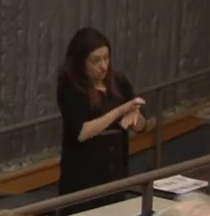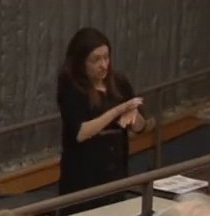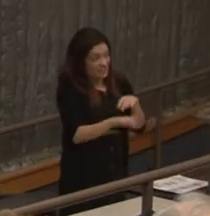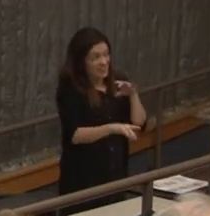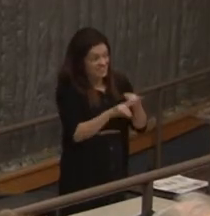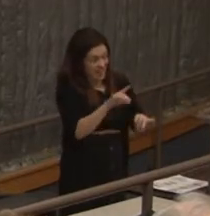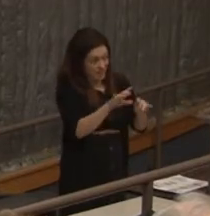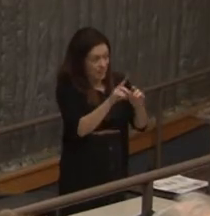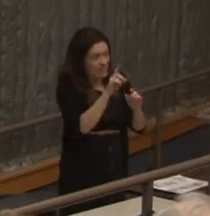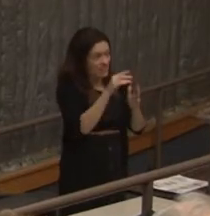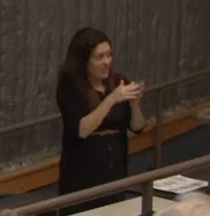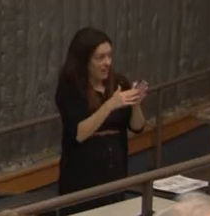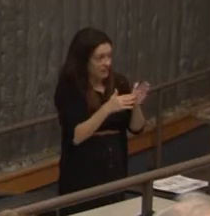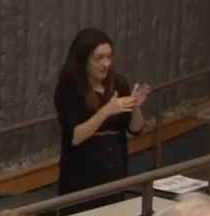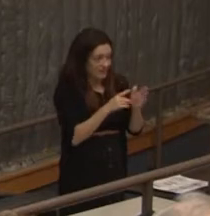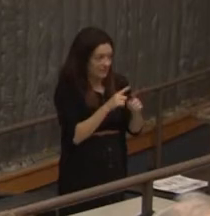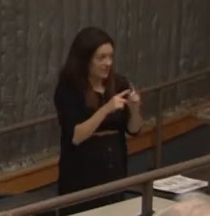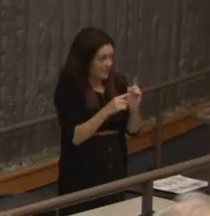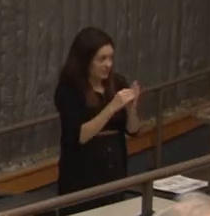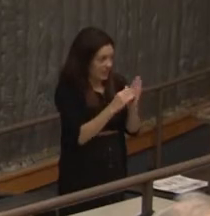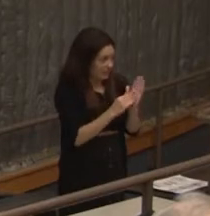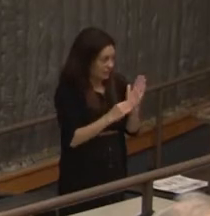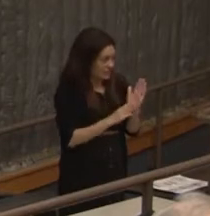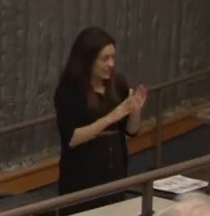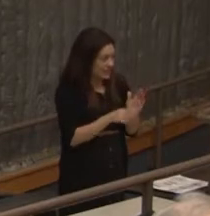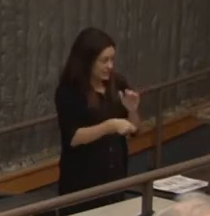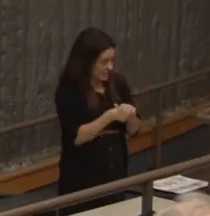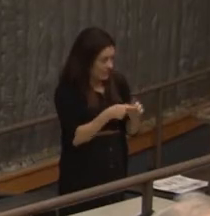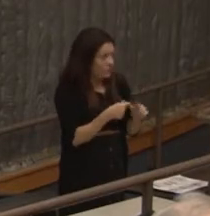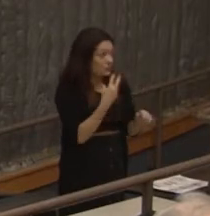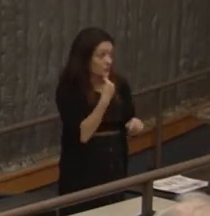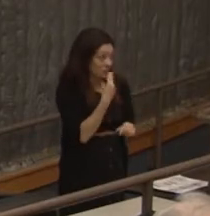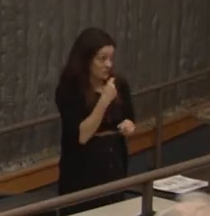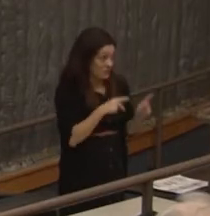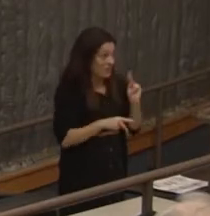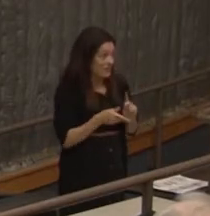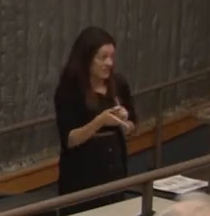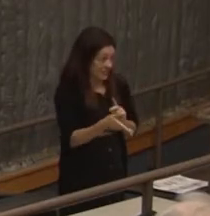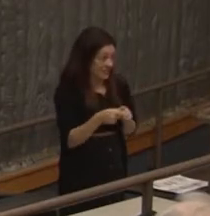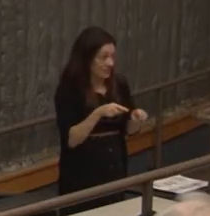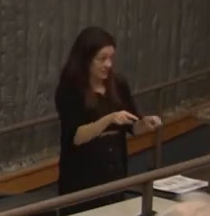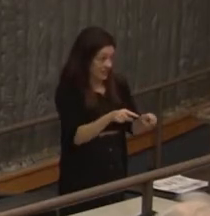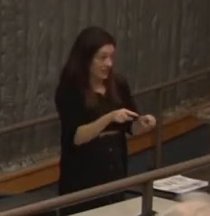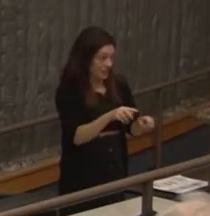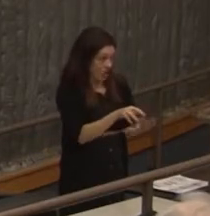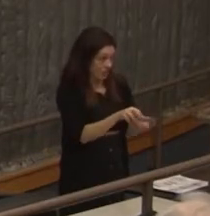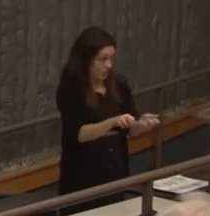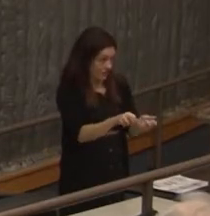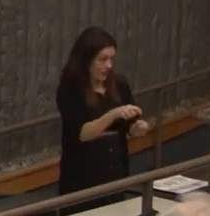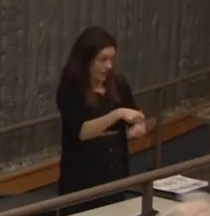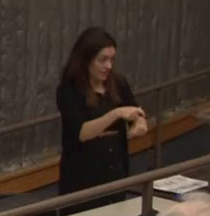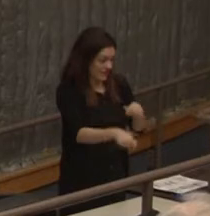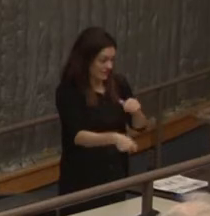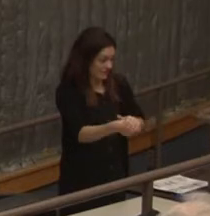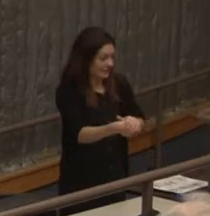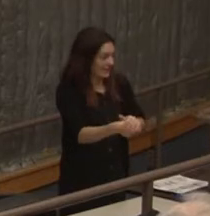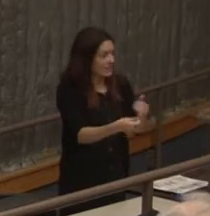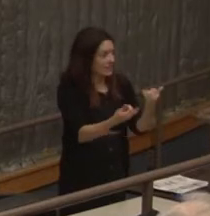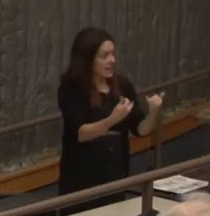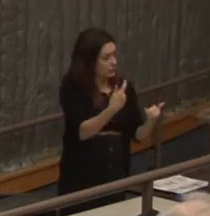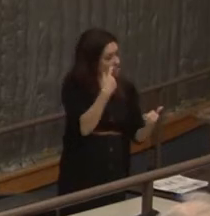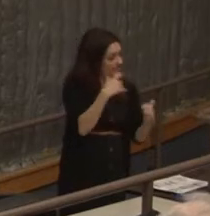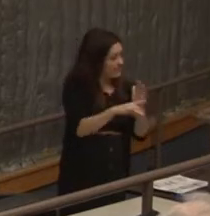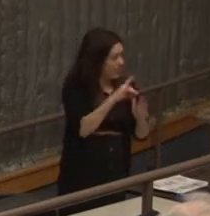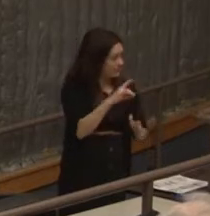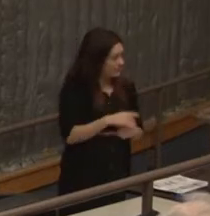found thousands and thousands of documents hidden there by the Jews during the Holocaust. And no one knew they were there. And now they're going